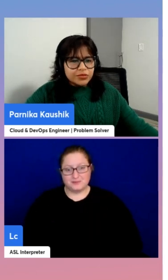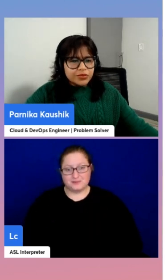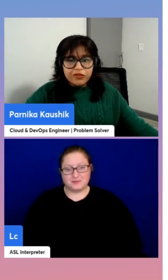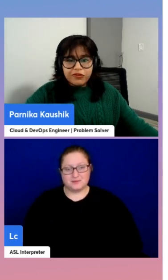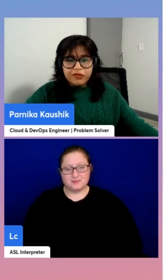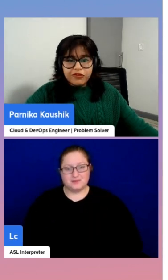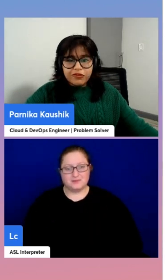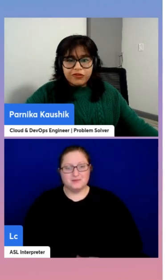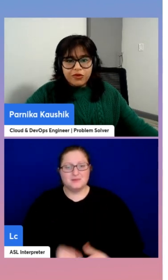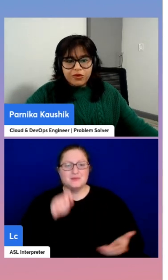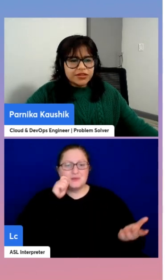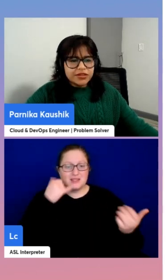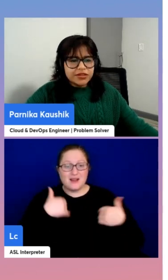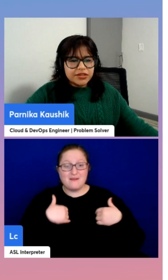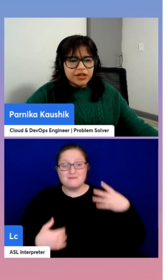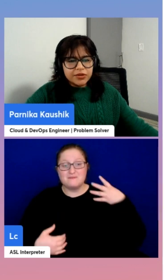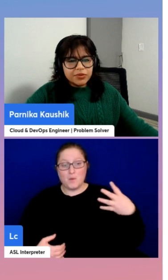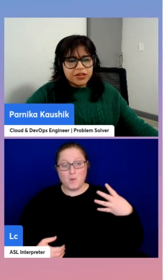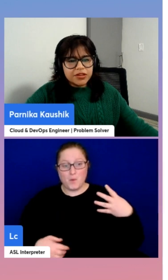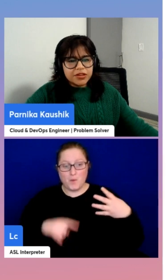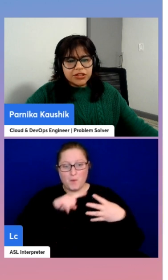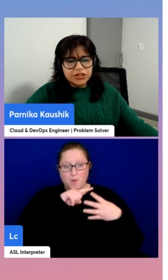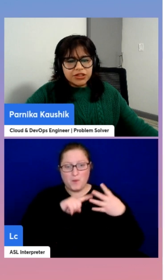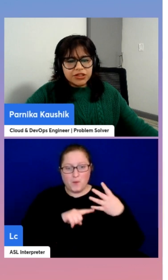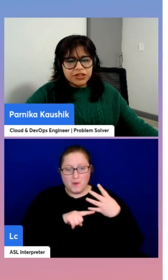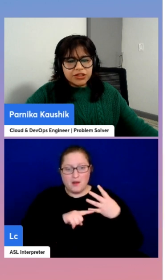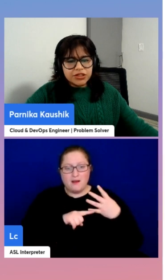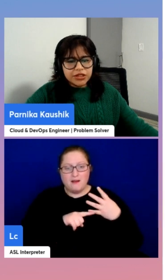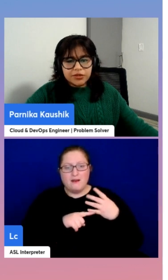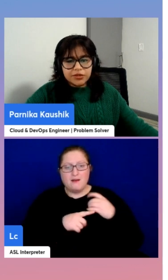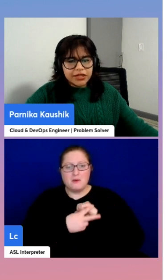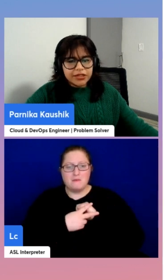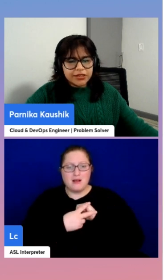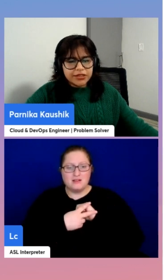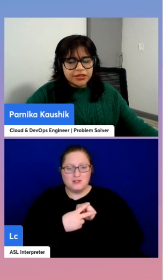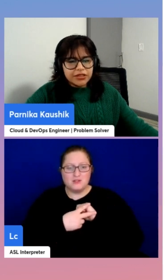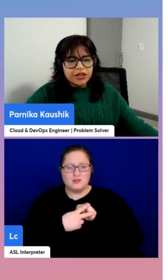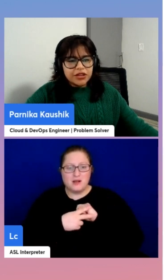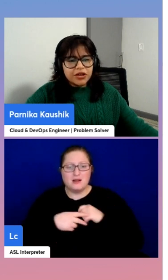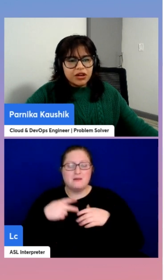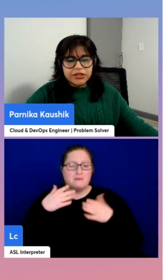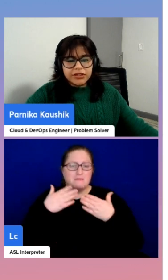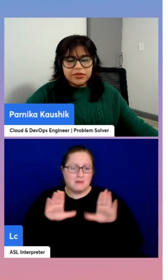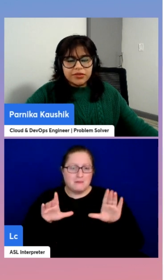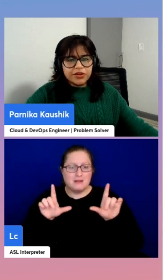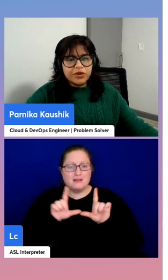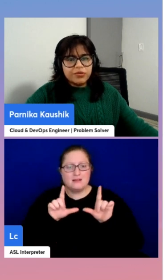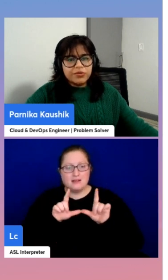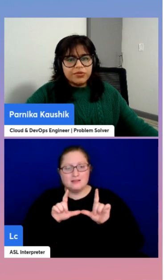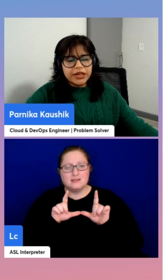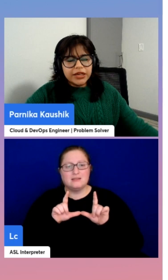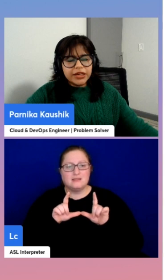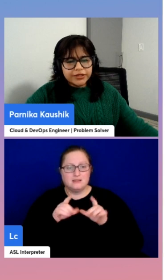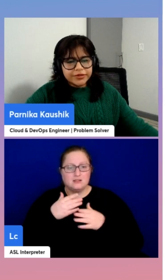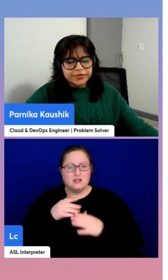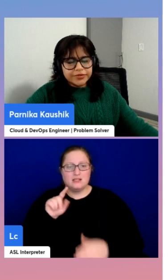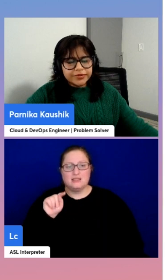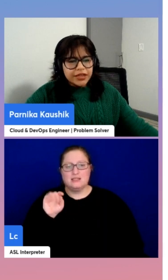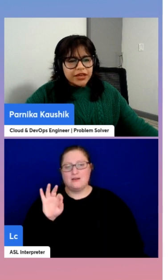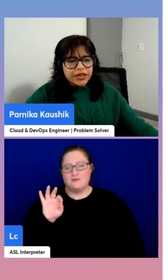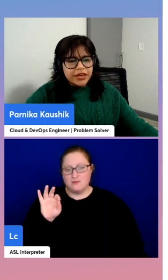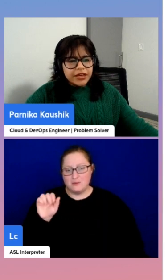Cool, we now have 4 repositories. A public repository initiated with a Mozilla public license called Terraform